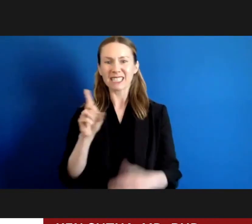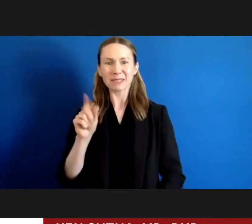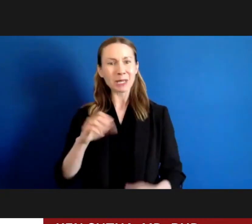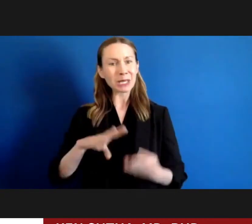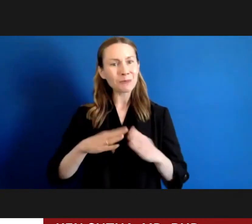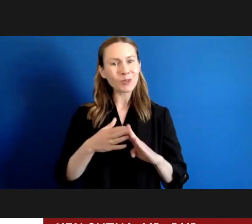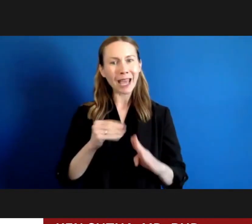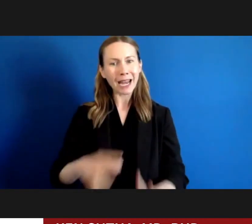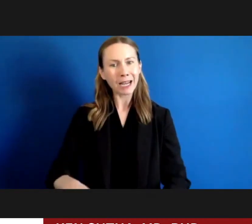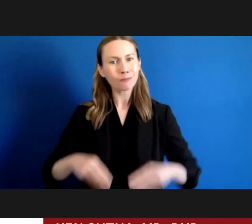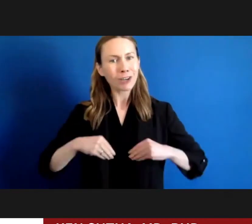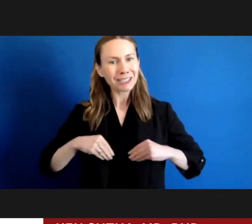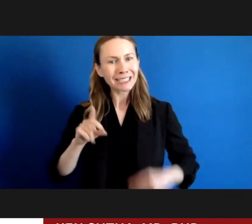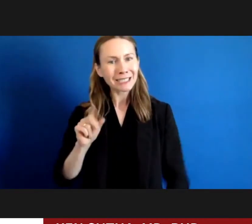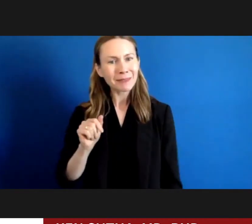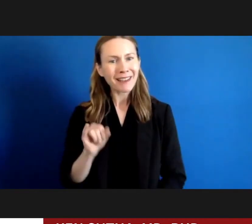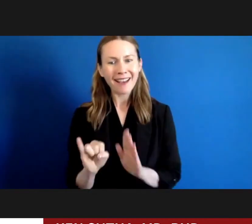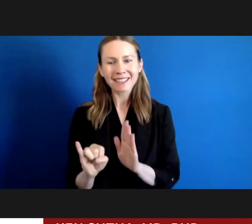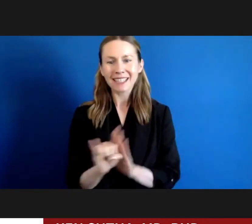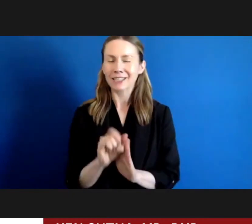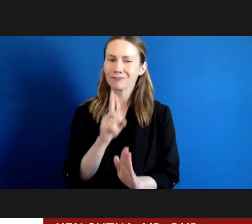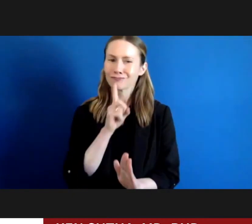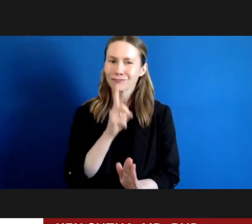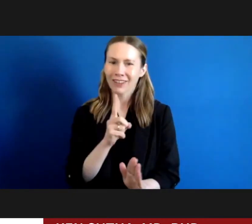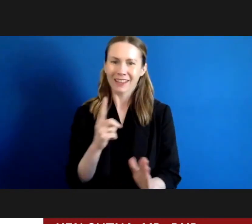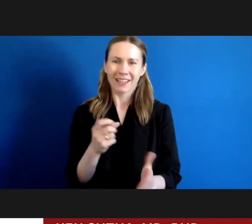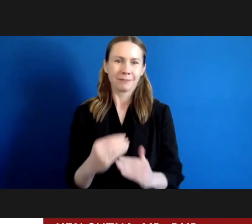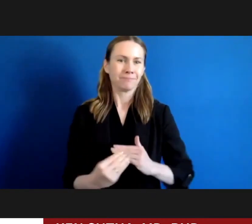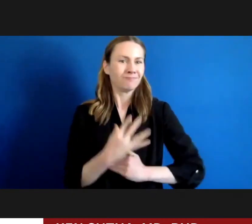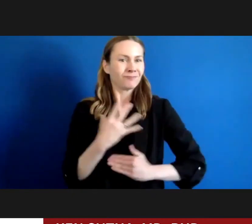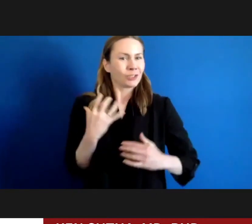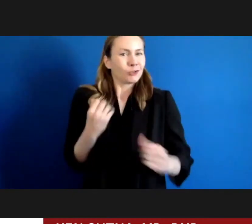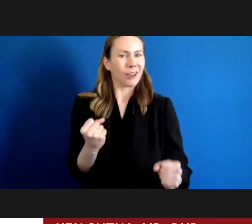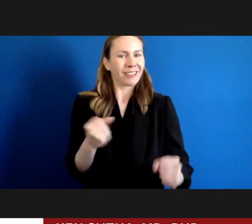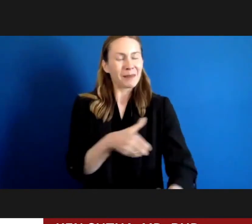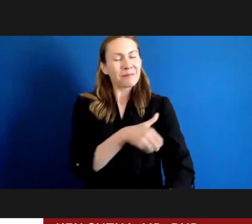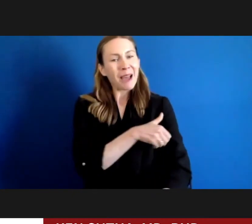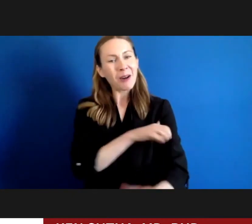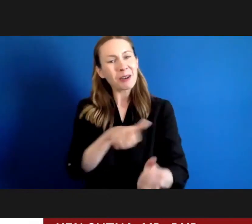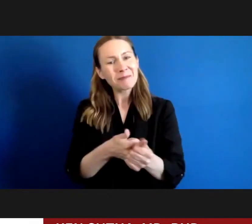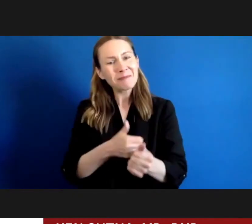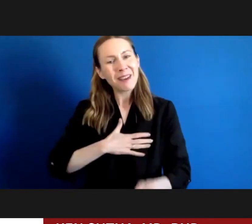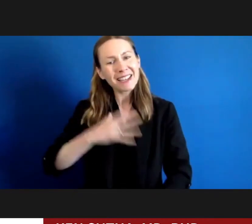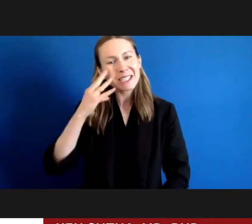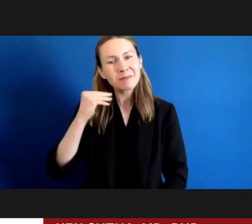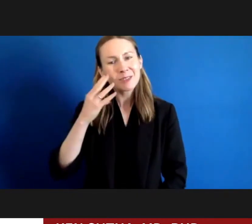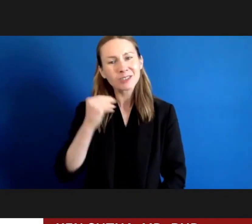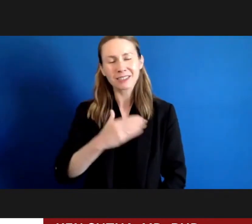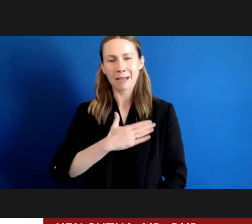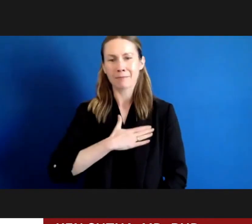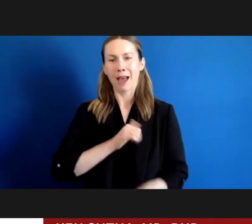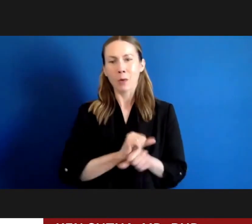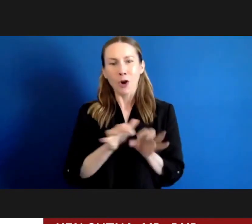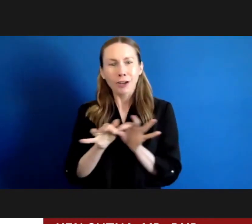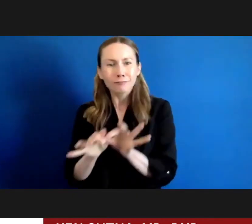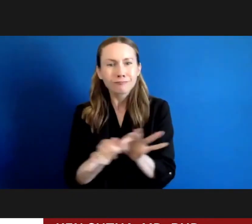and embracing that disability identity really brings strength and power to my experience and my ability to work with